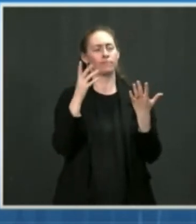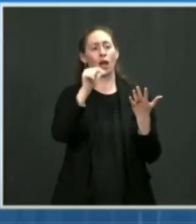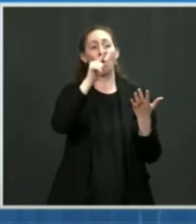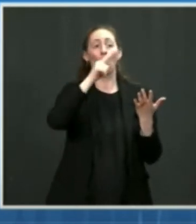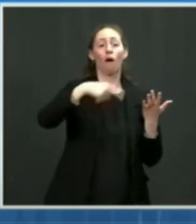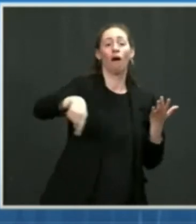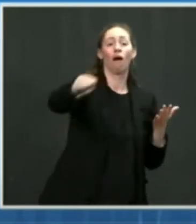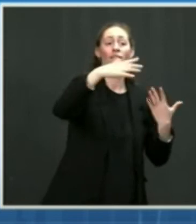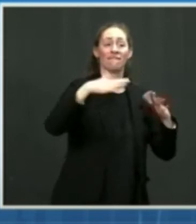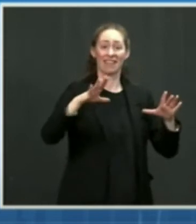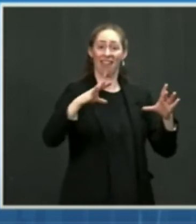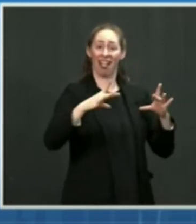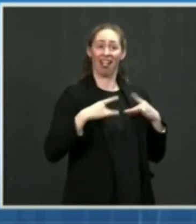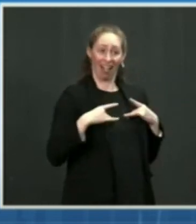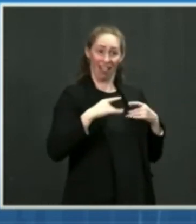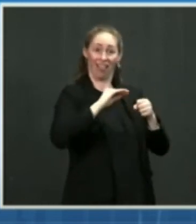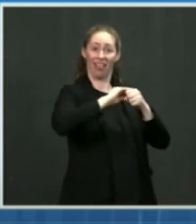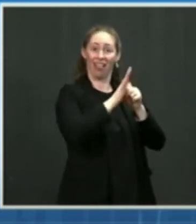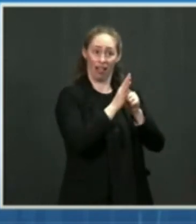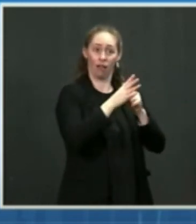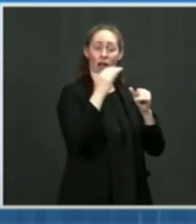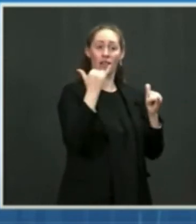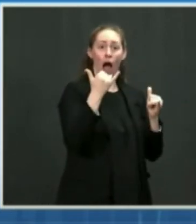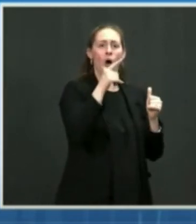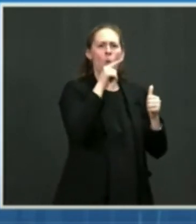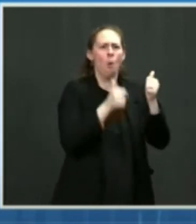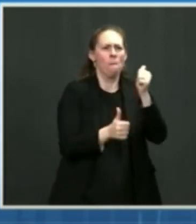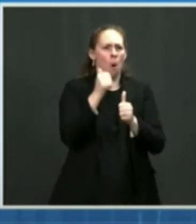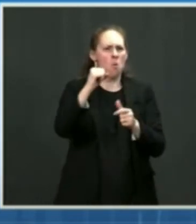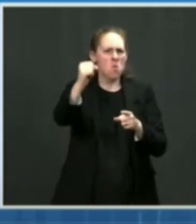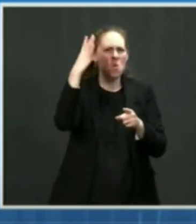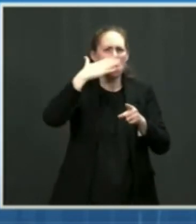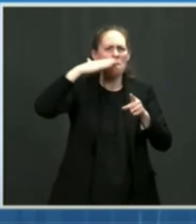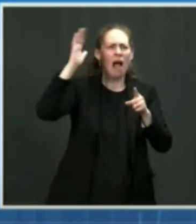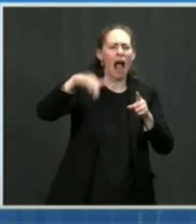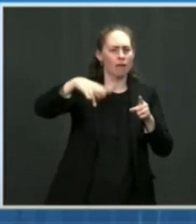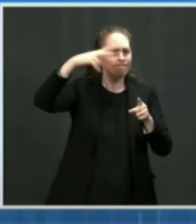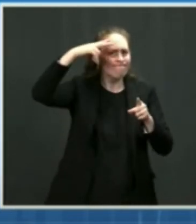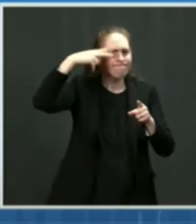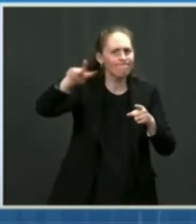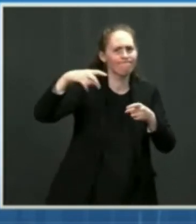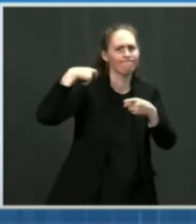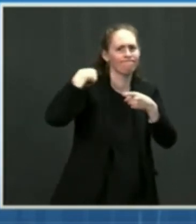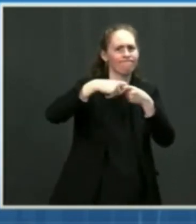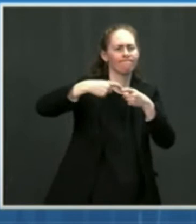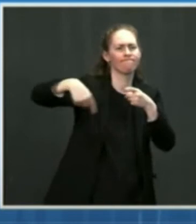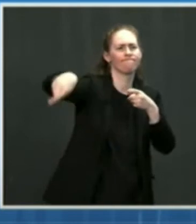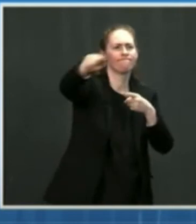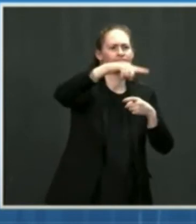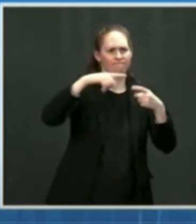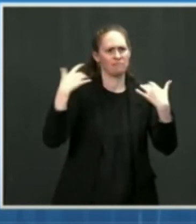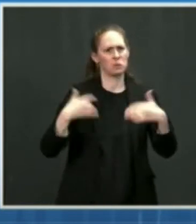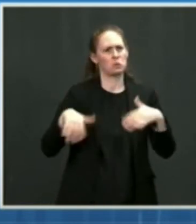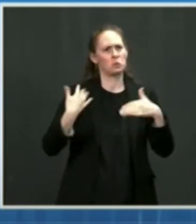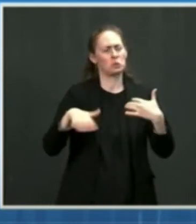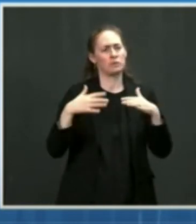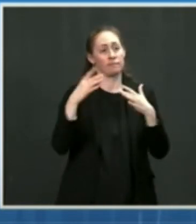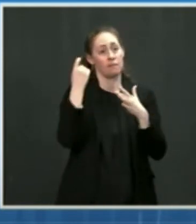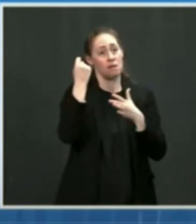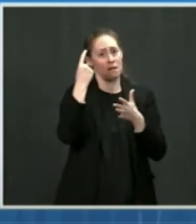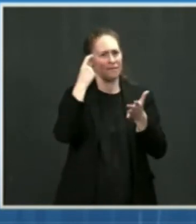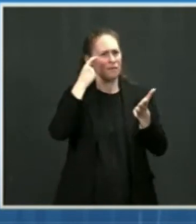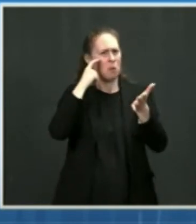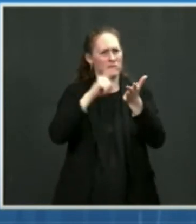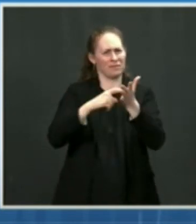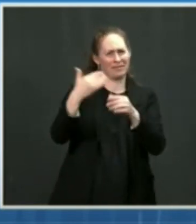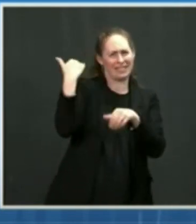was highest for Hispanic and Latino individuals. The largest disparities occurred early in the pandemic during April